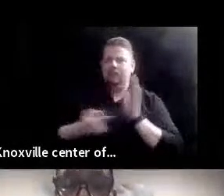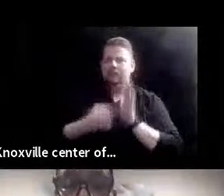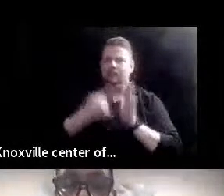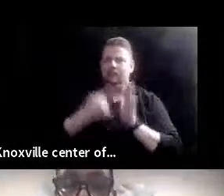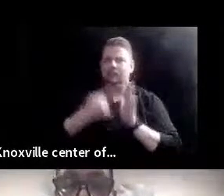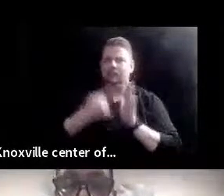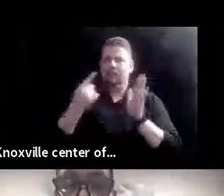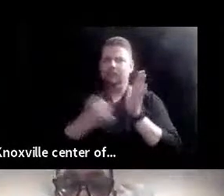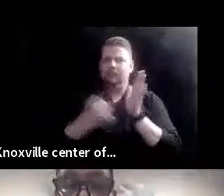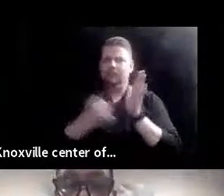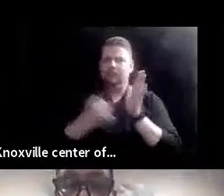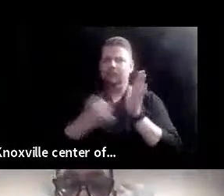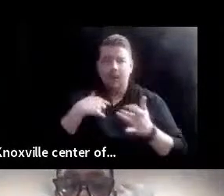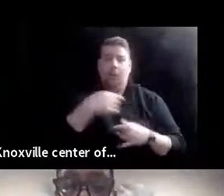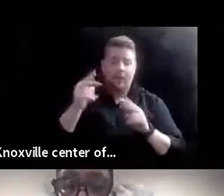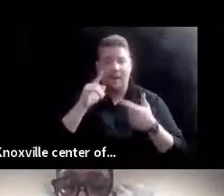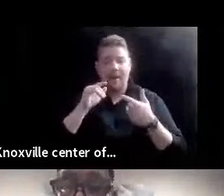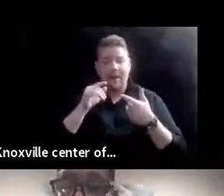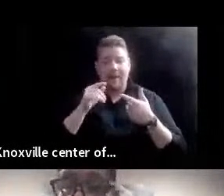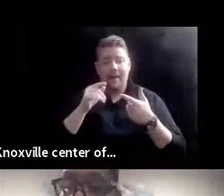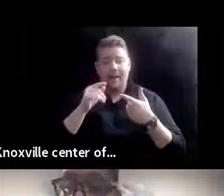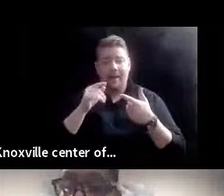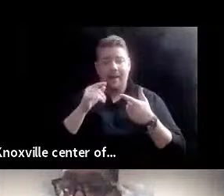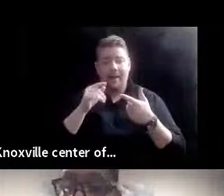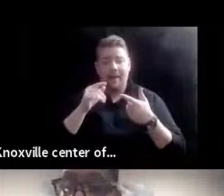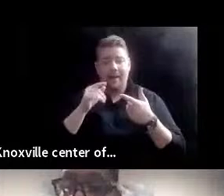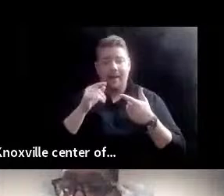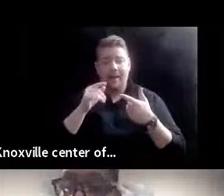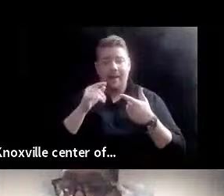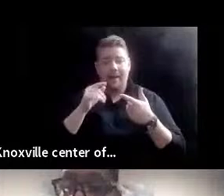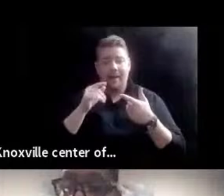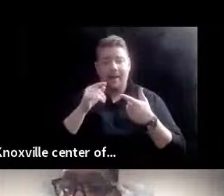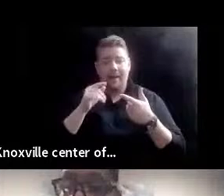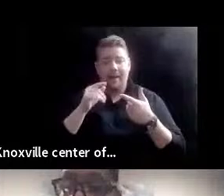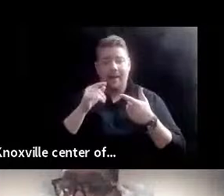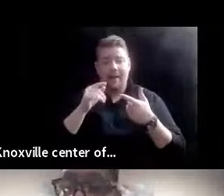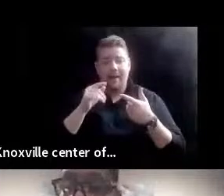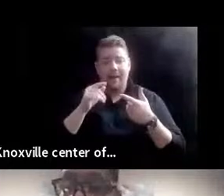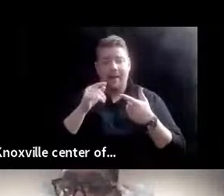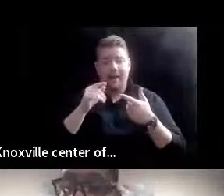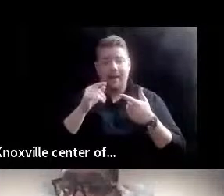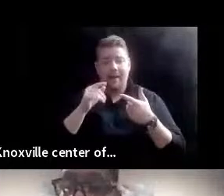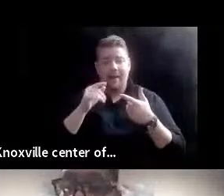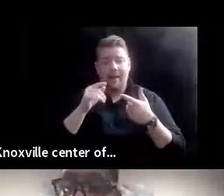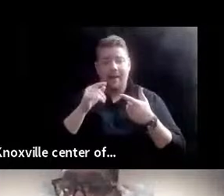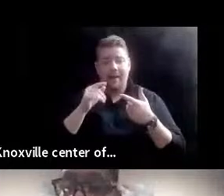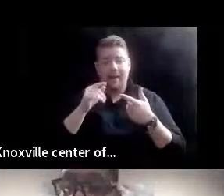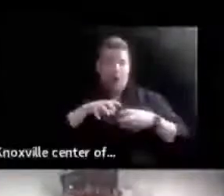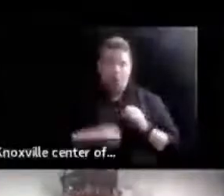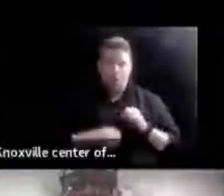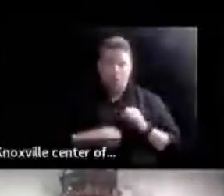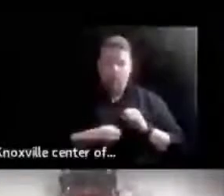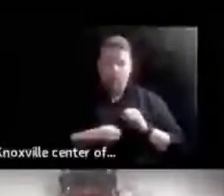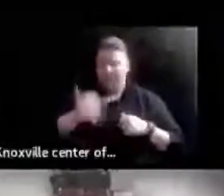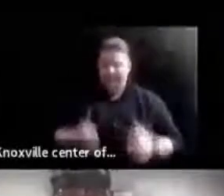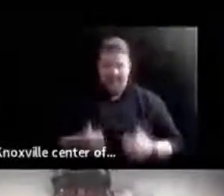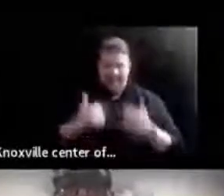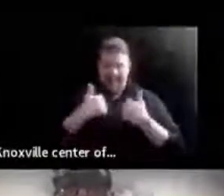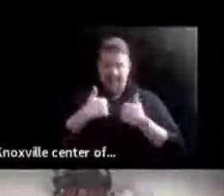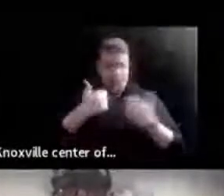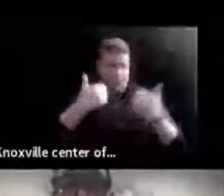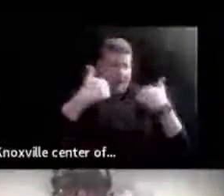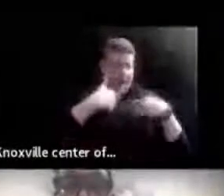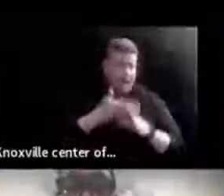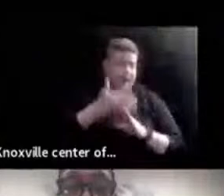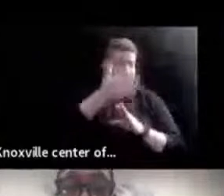looking to, I mean, the members of this board or everybody else, we grieve for that life that we had before